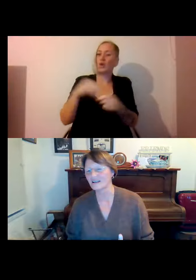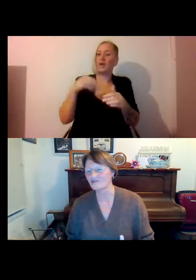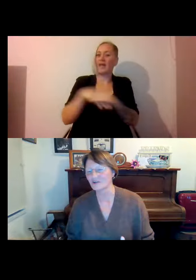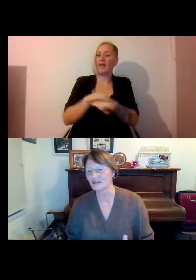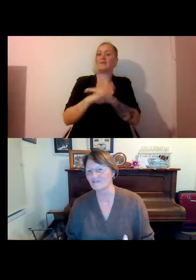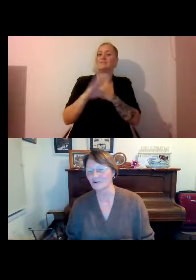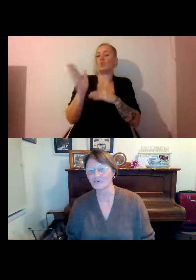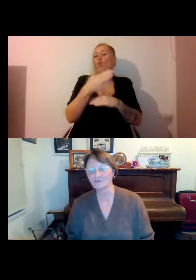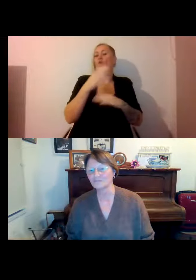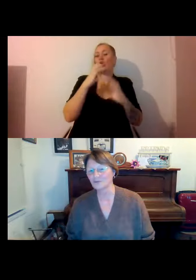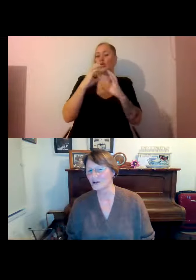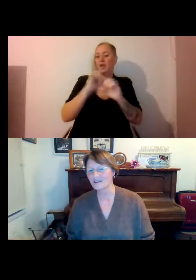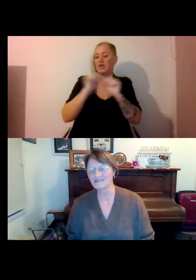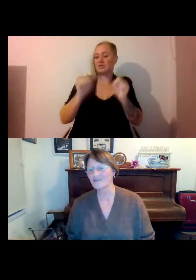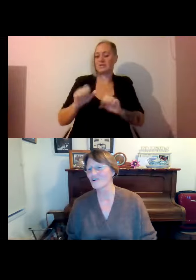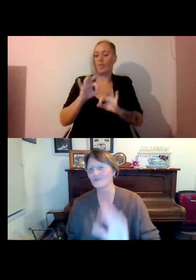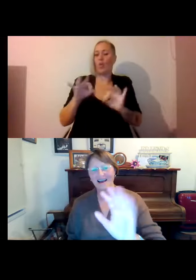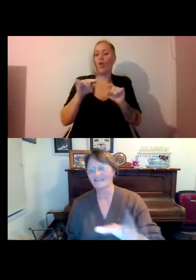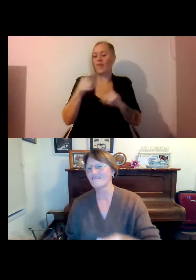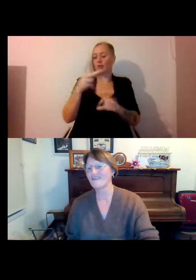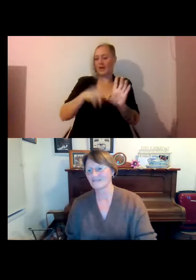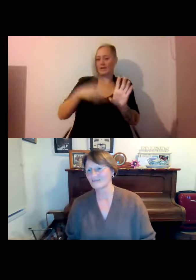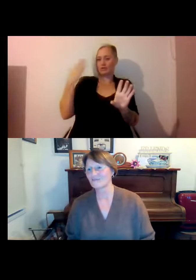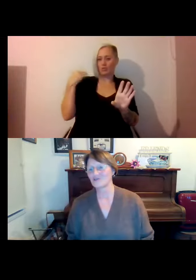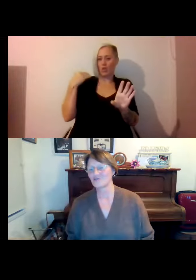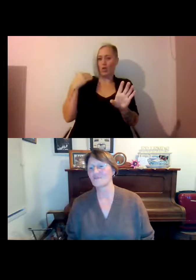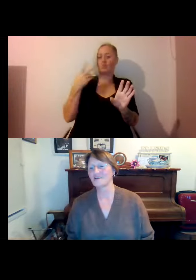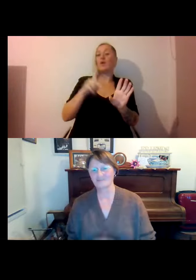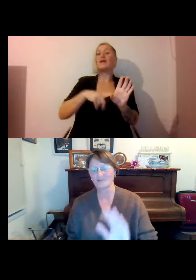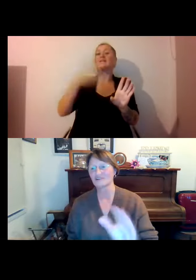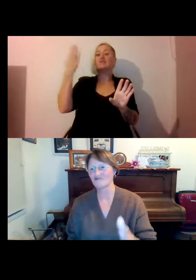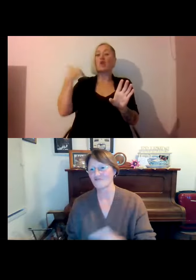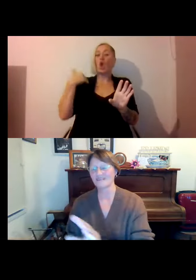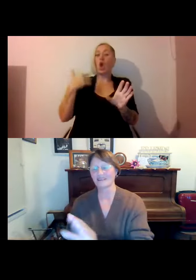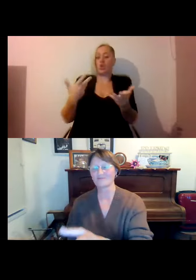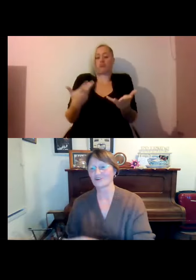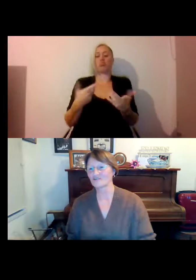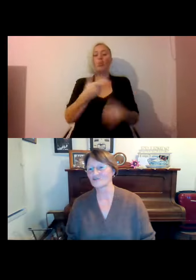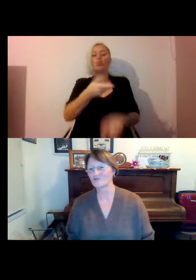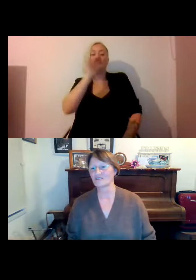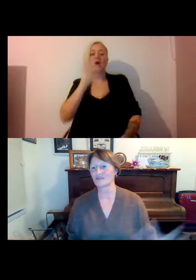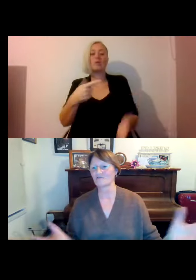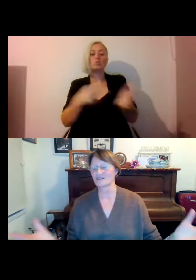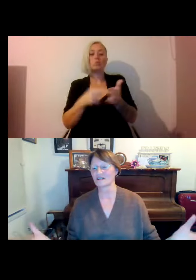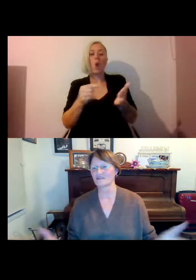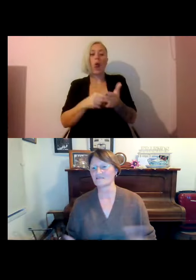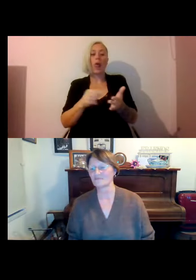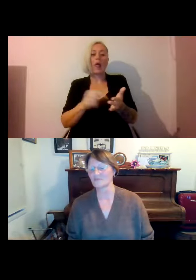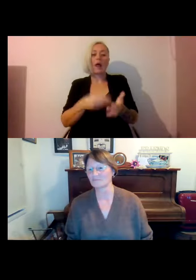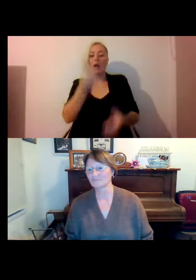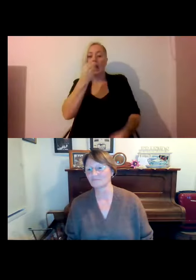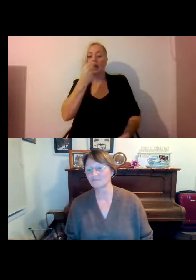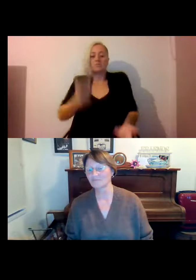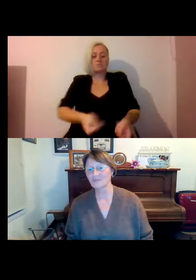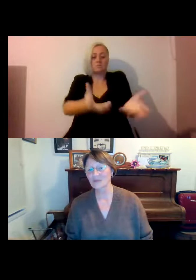wasn't there 20 years ago. 20 years ago, they were assumed they just wanted a drink, they wanted to go to the toilet, they wanted to eat